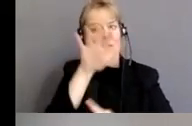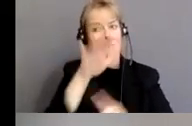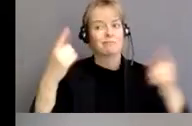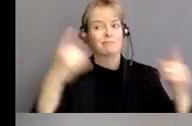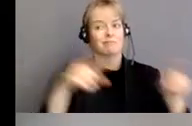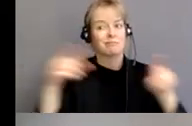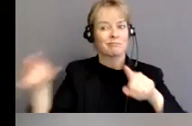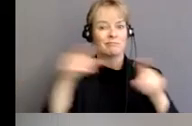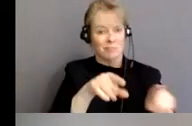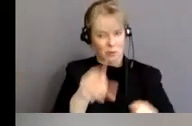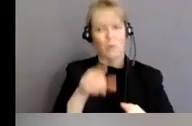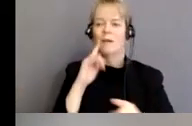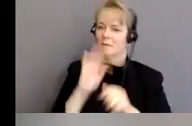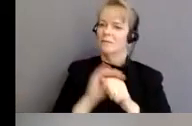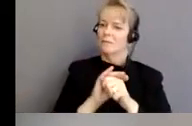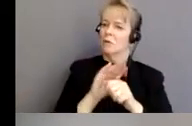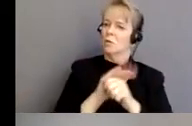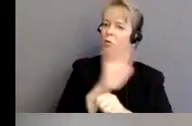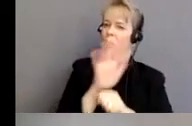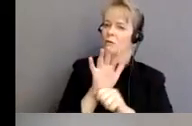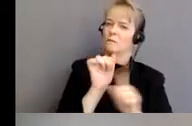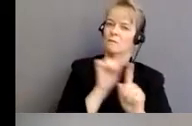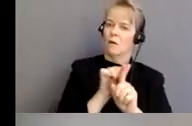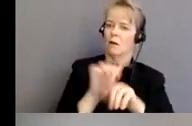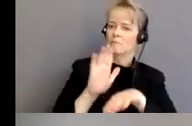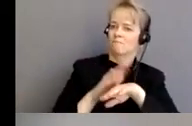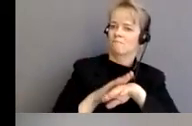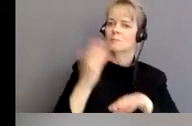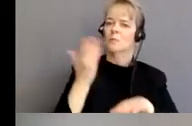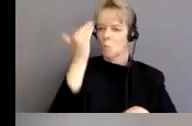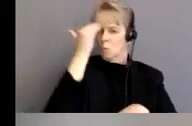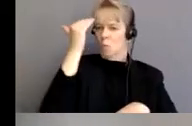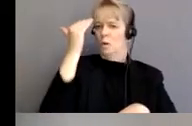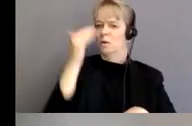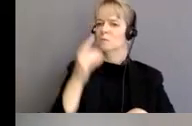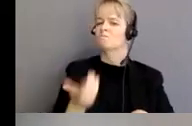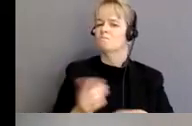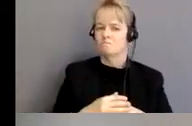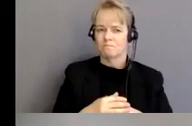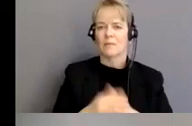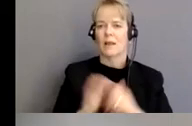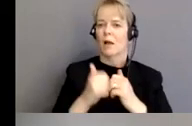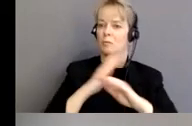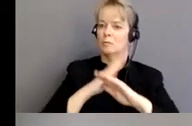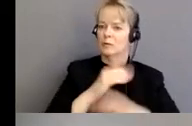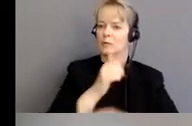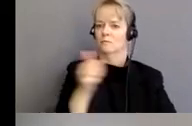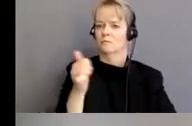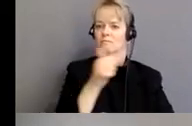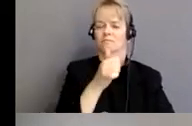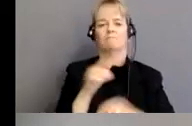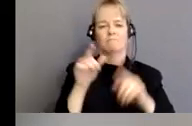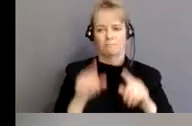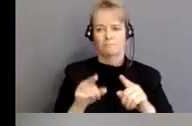fraud alert videos. We know people are concerned about their investments and how they are protected, because you're seeing businesses are not